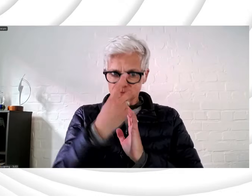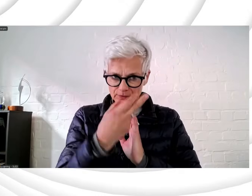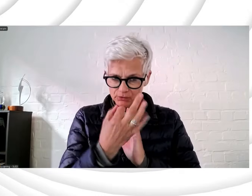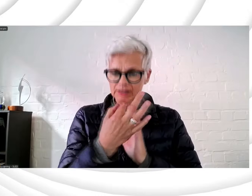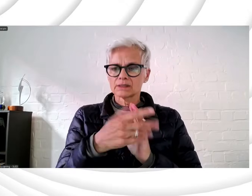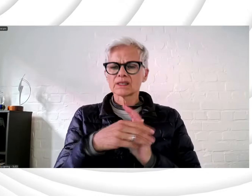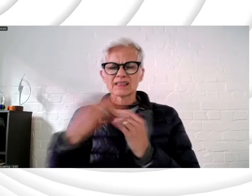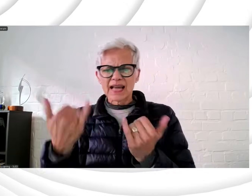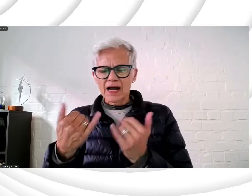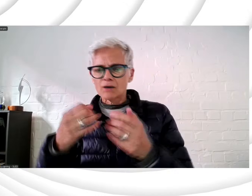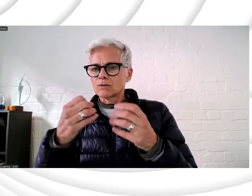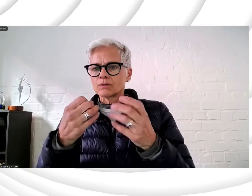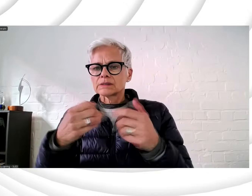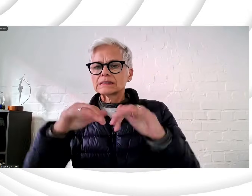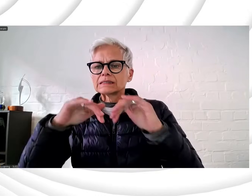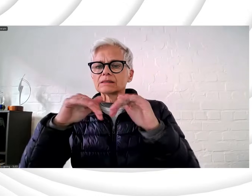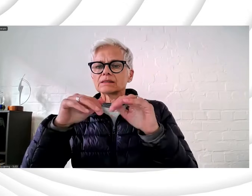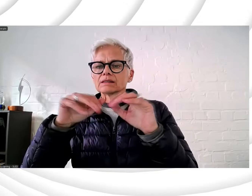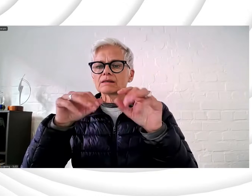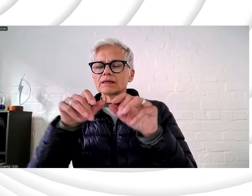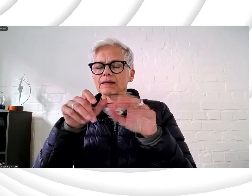important.